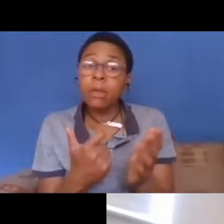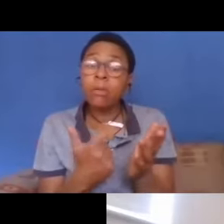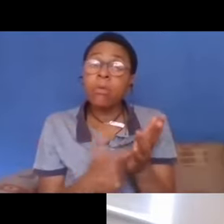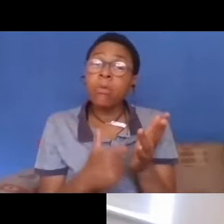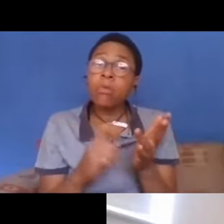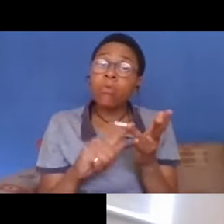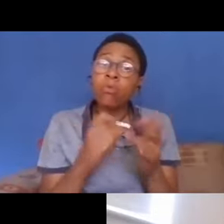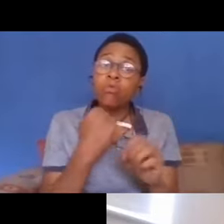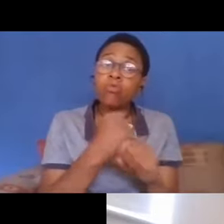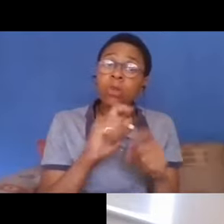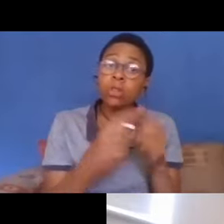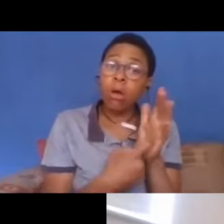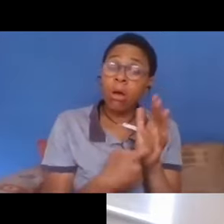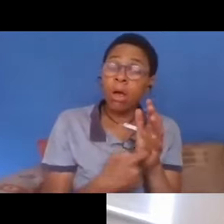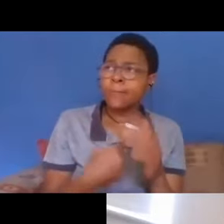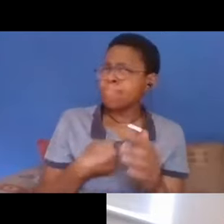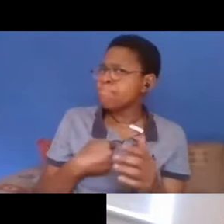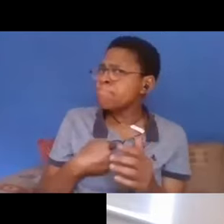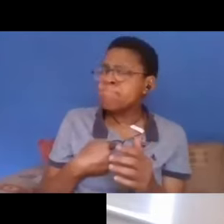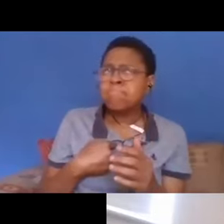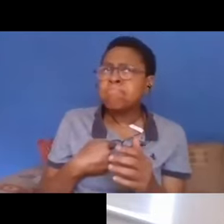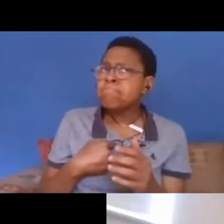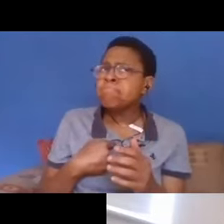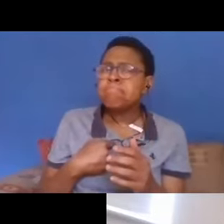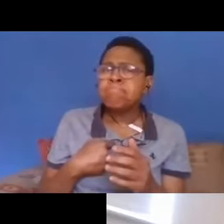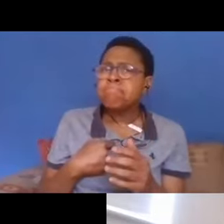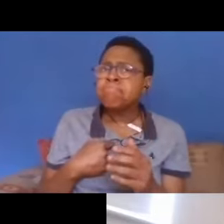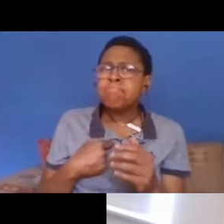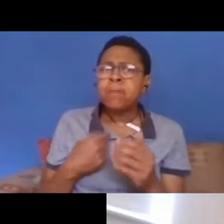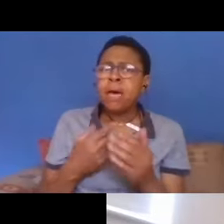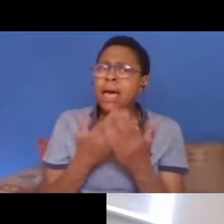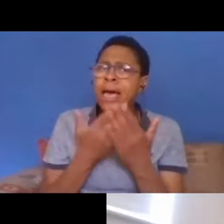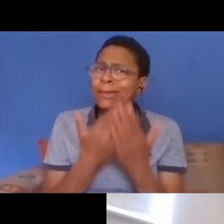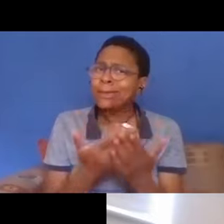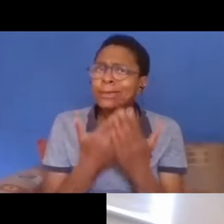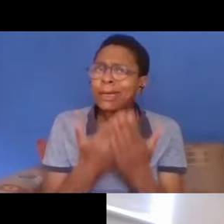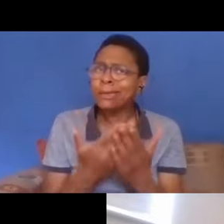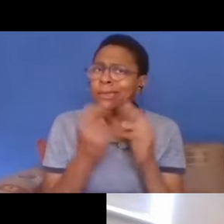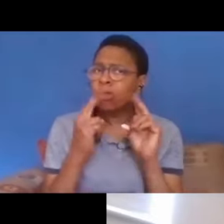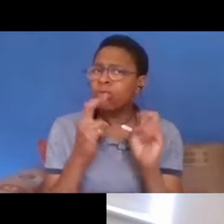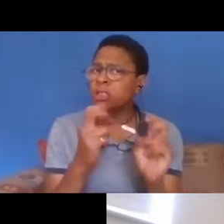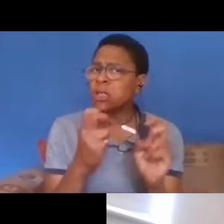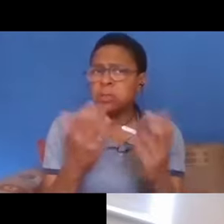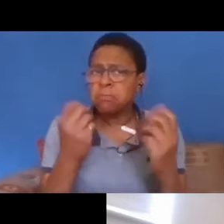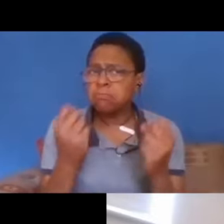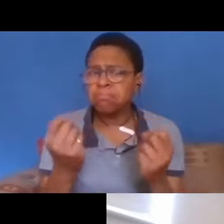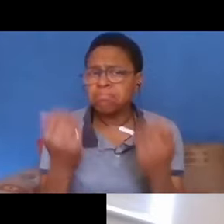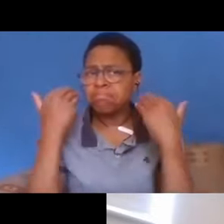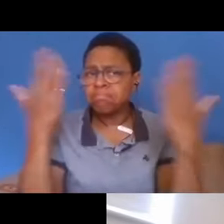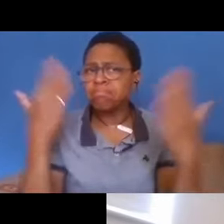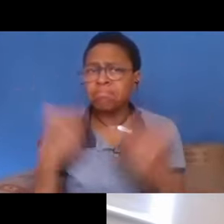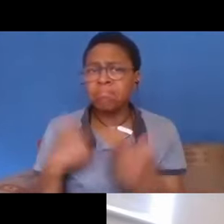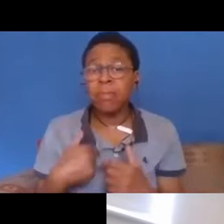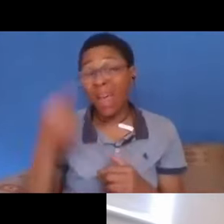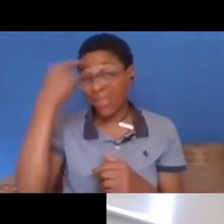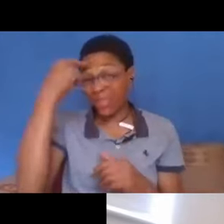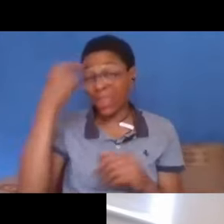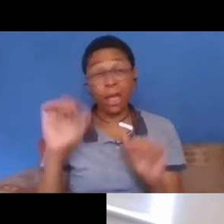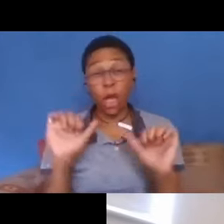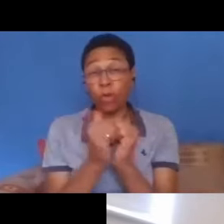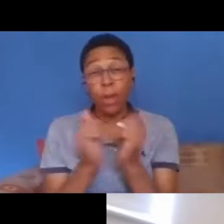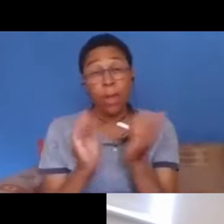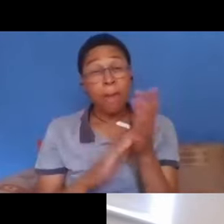I can't quote any studies, but the general principle, I think, as Matt included in his